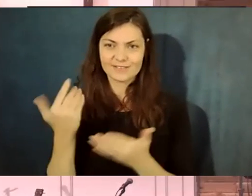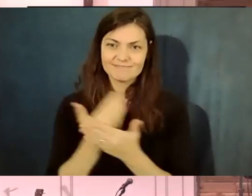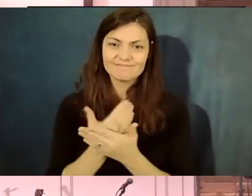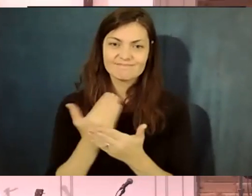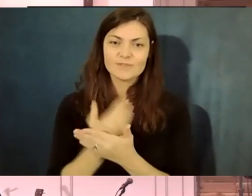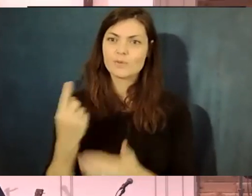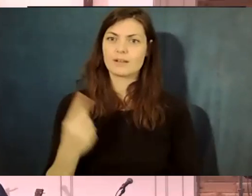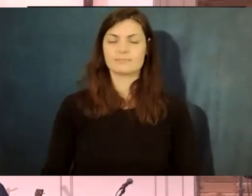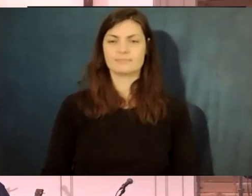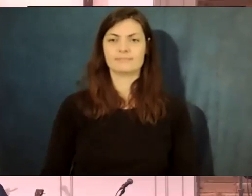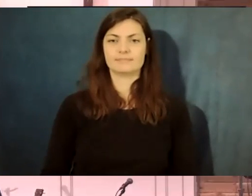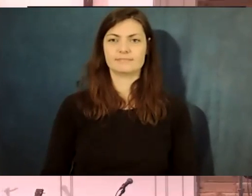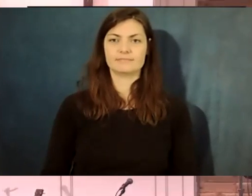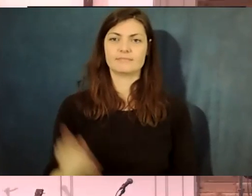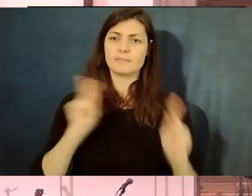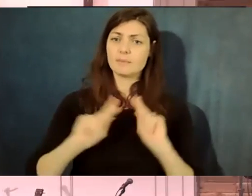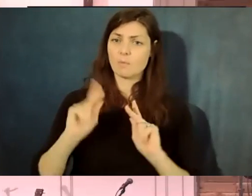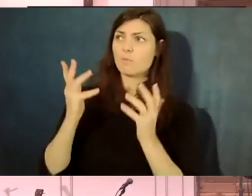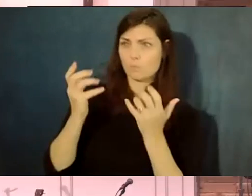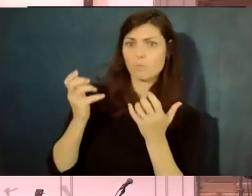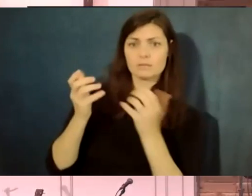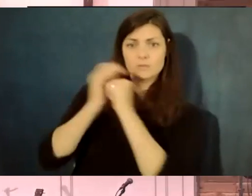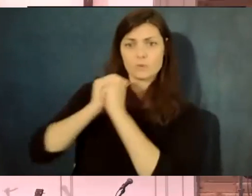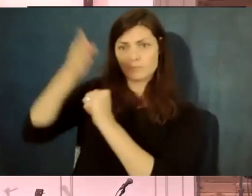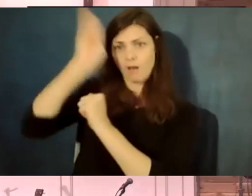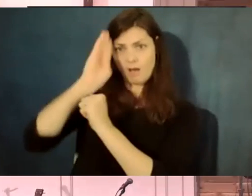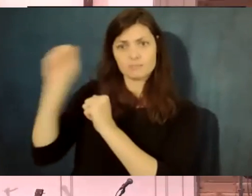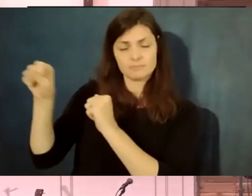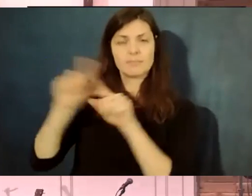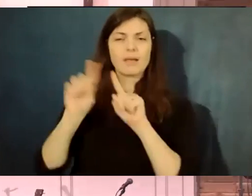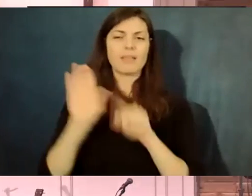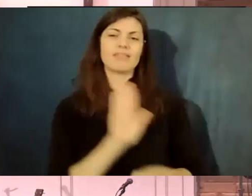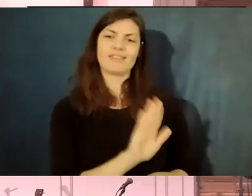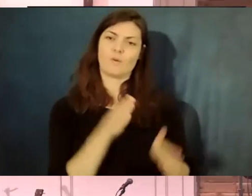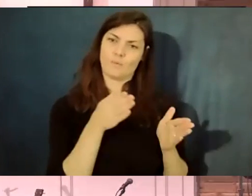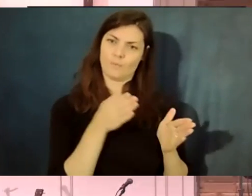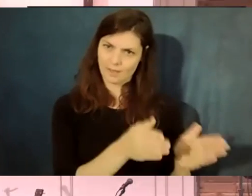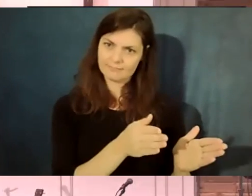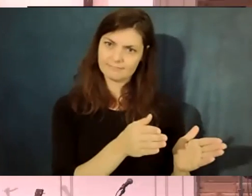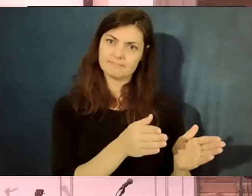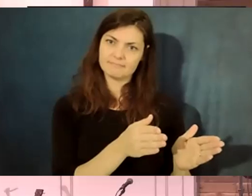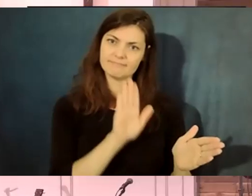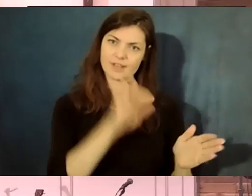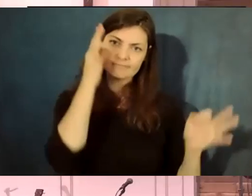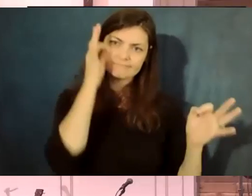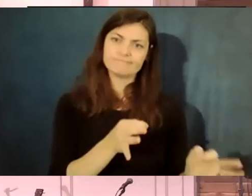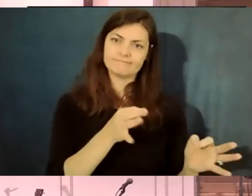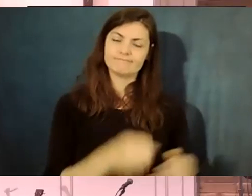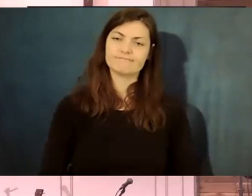They didn't so much want to abandon worship of Yahweh. They wanted to worship God the way they chose.